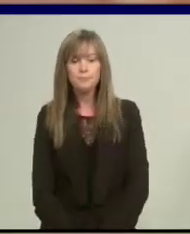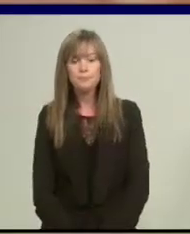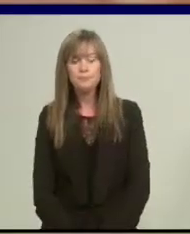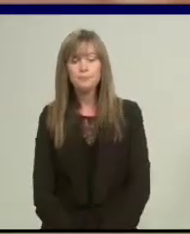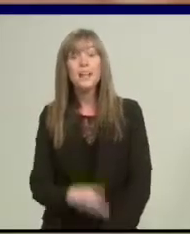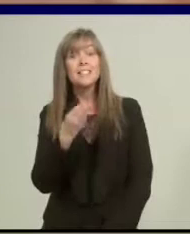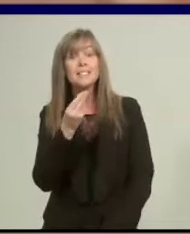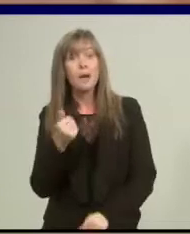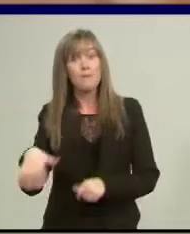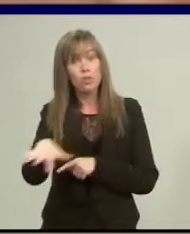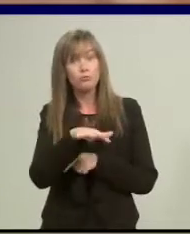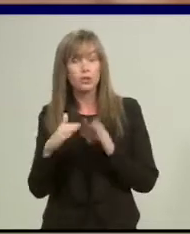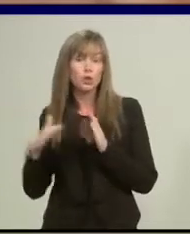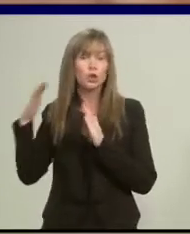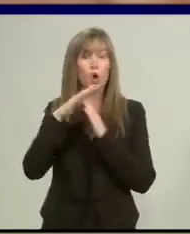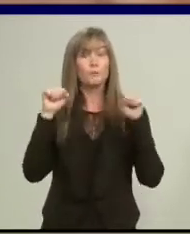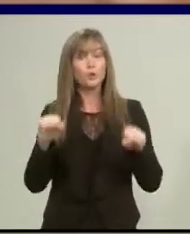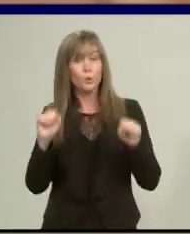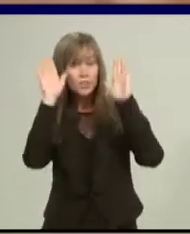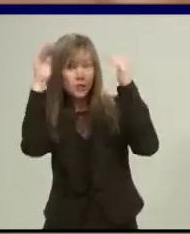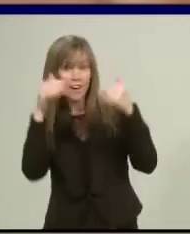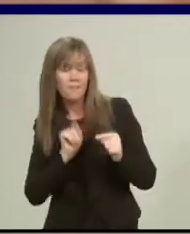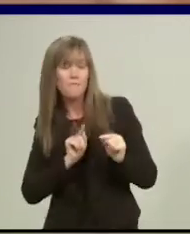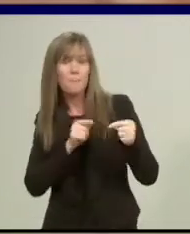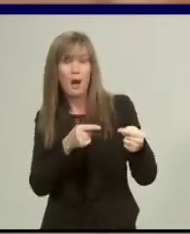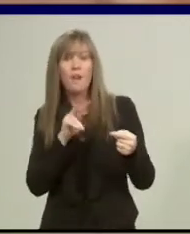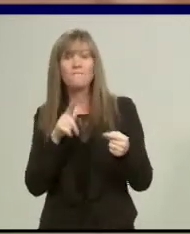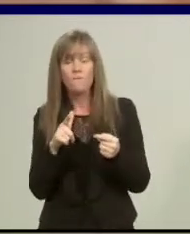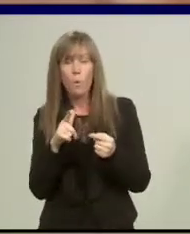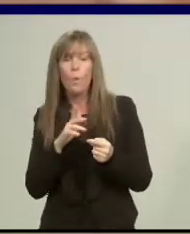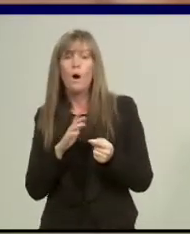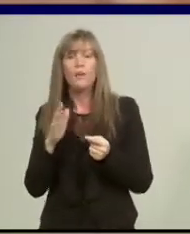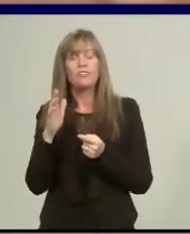Some of the region's top student chefs battled for a place in the National Secondary